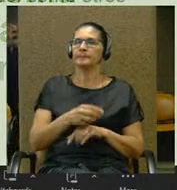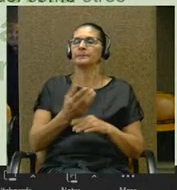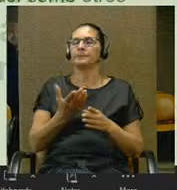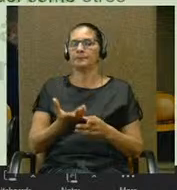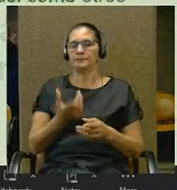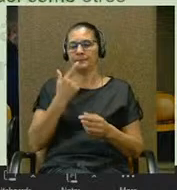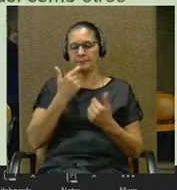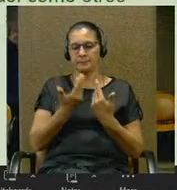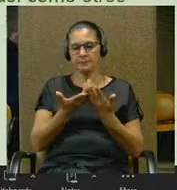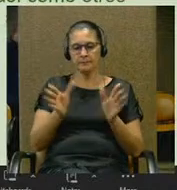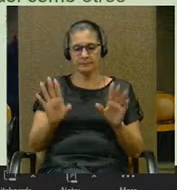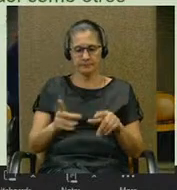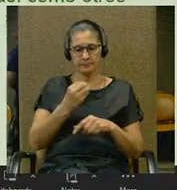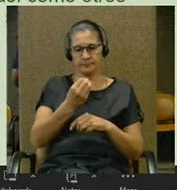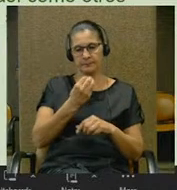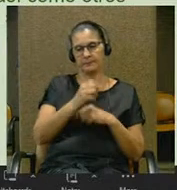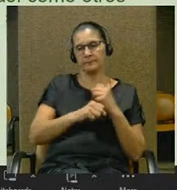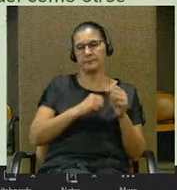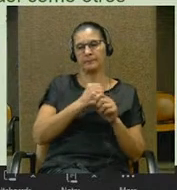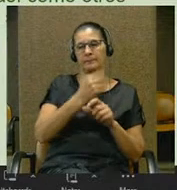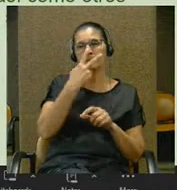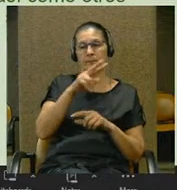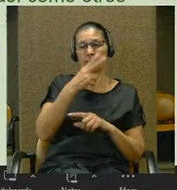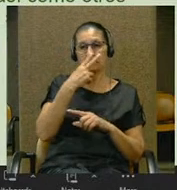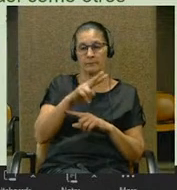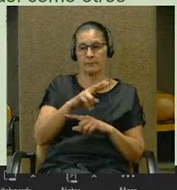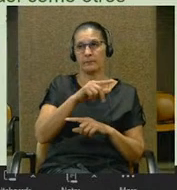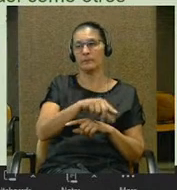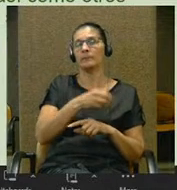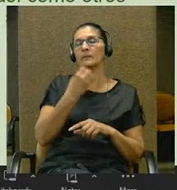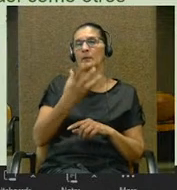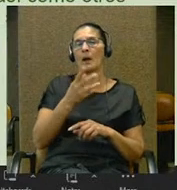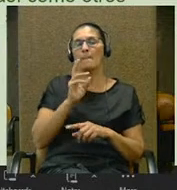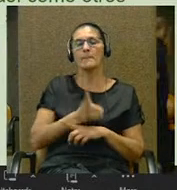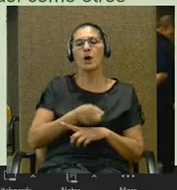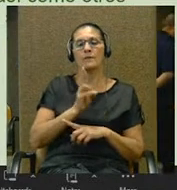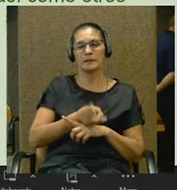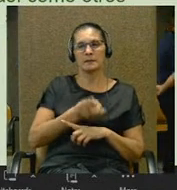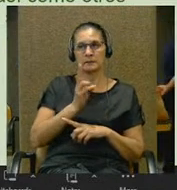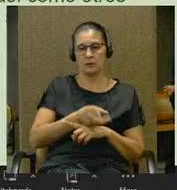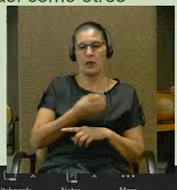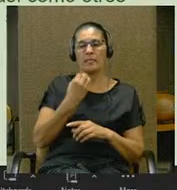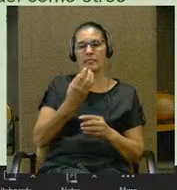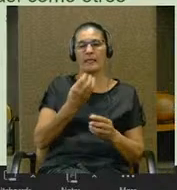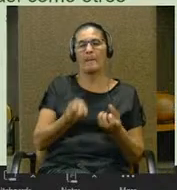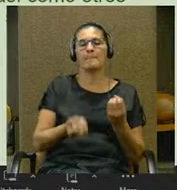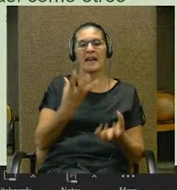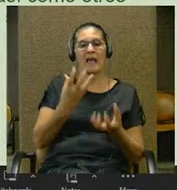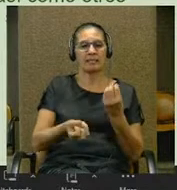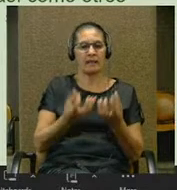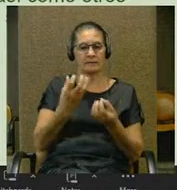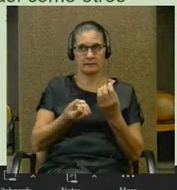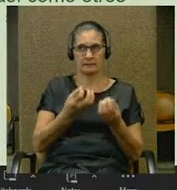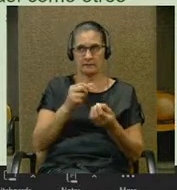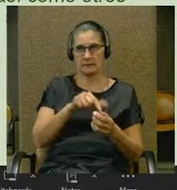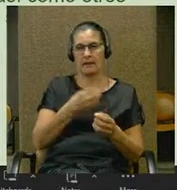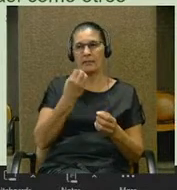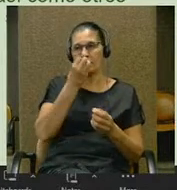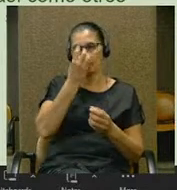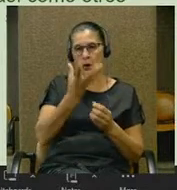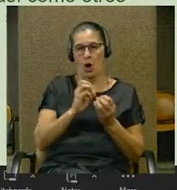And in fact, at the beginning of the year 2000, there was a prohibition